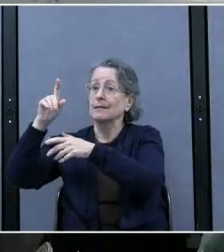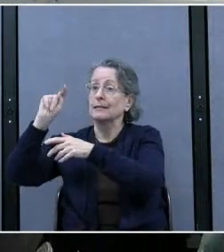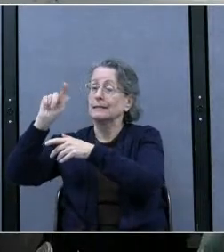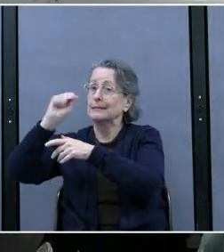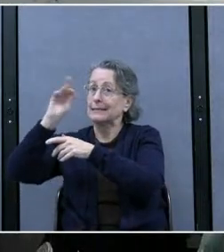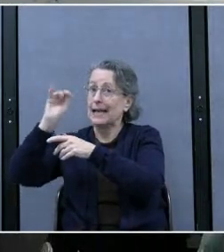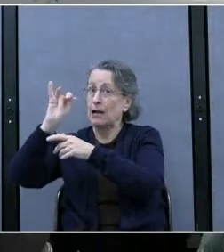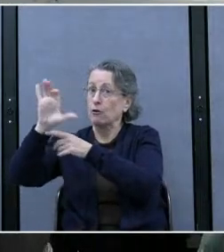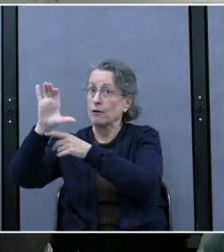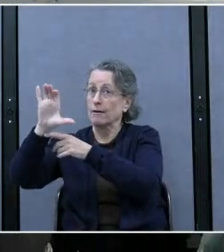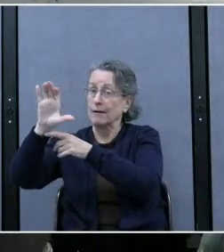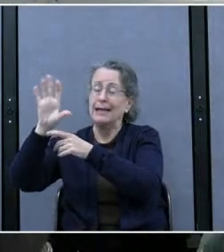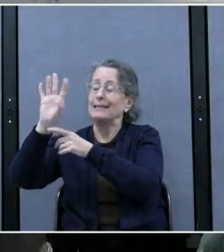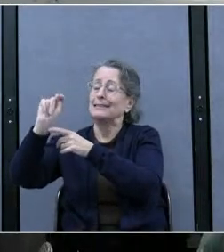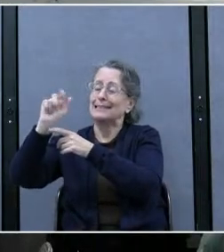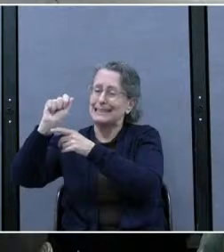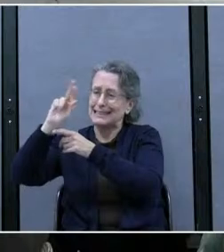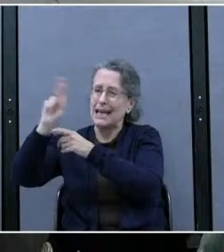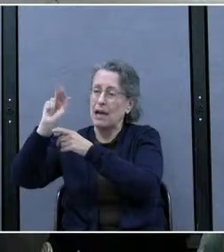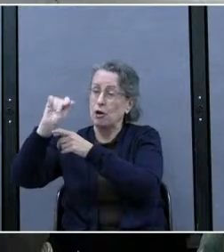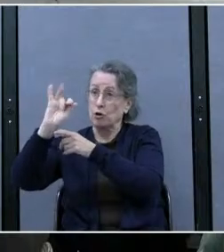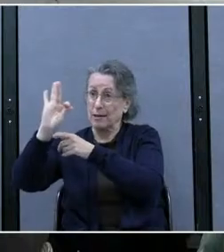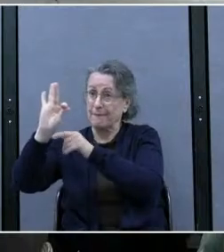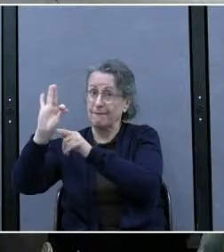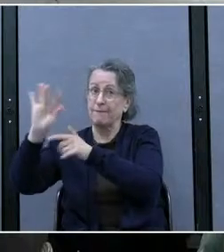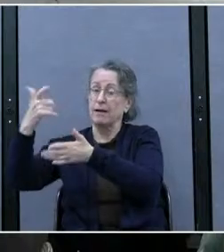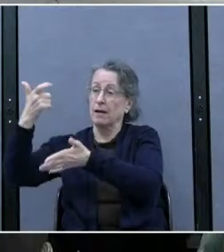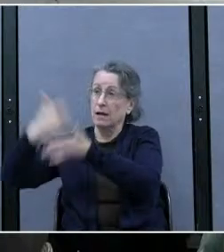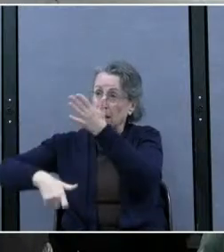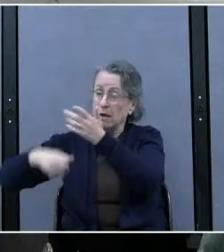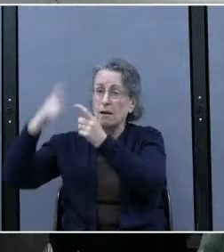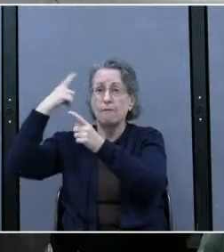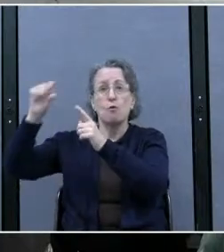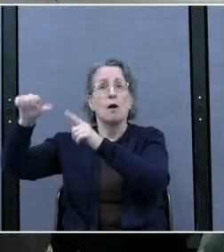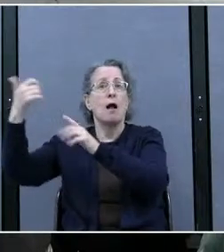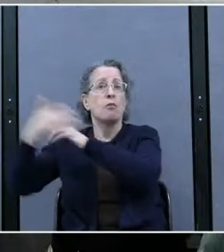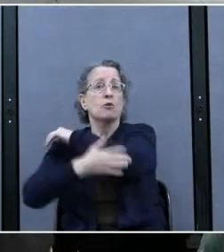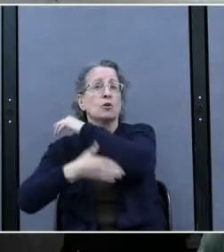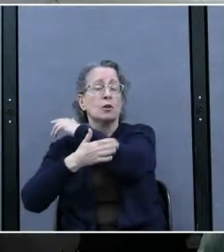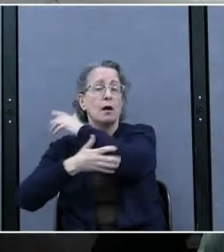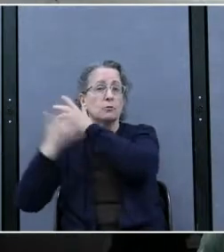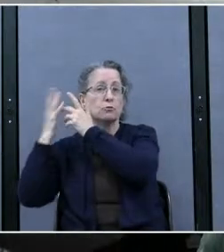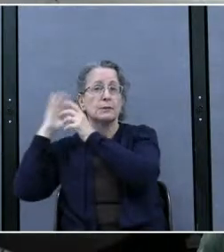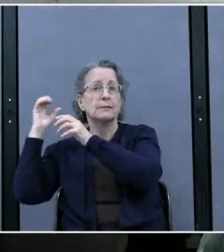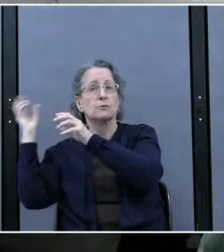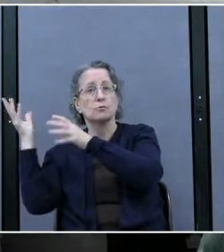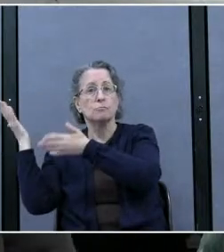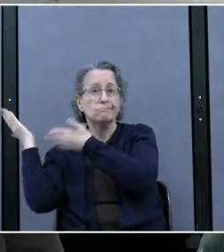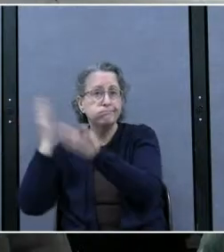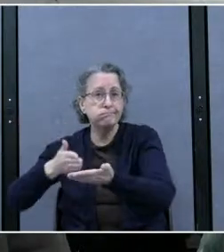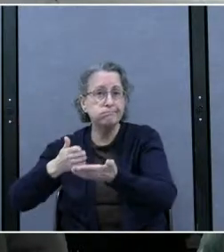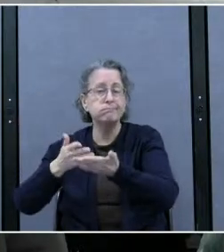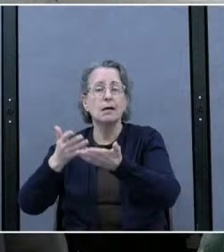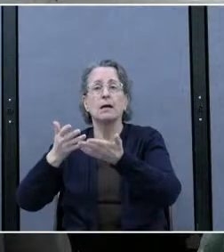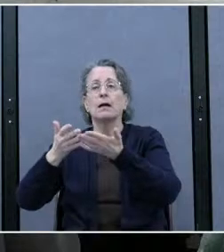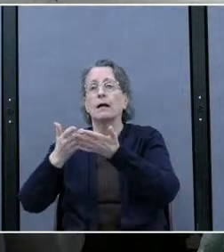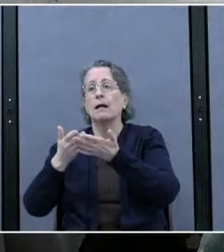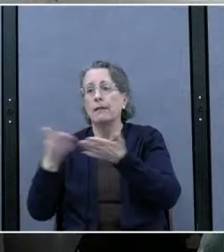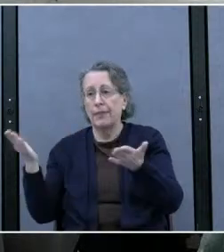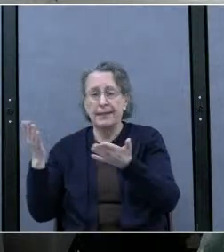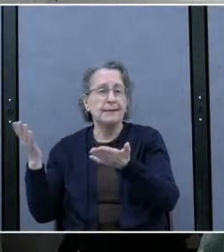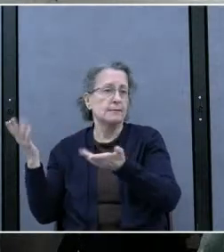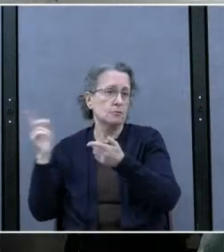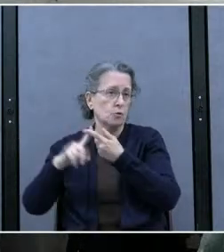and increases on that. So I was just wondering if we can get numbers for that alongside with what Kate was saying also,